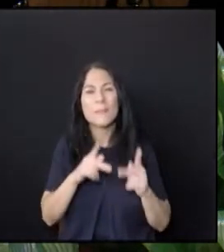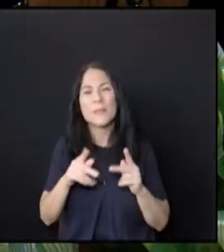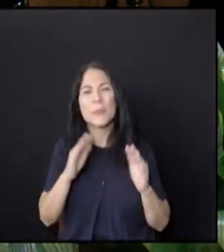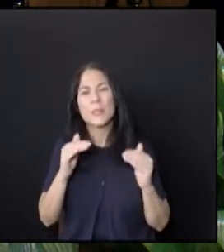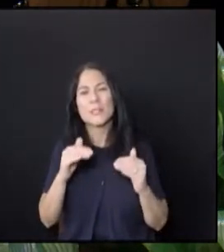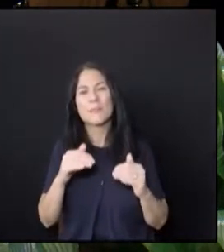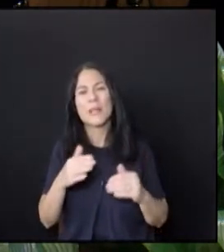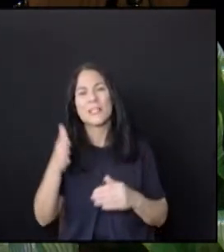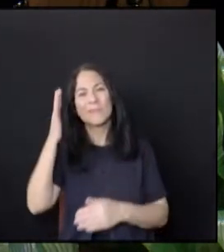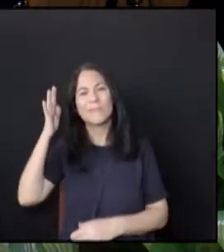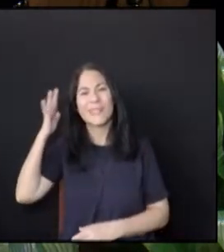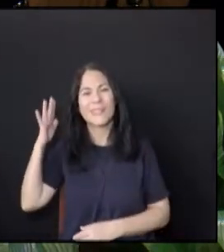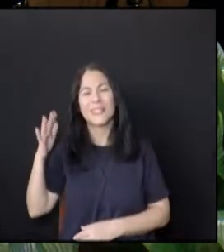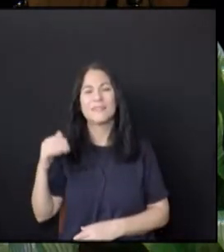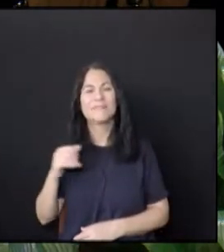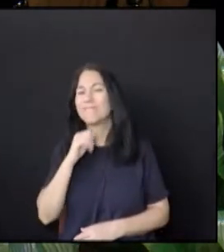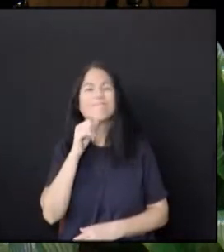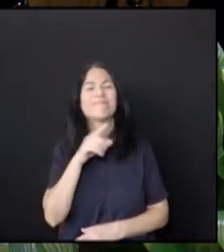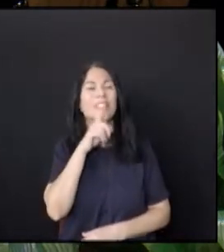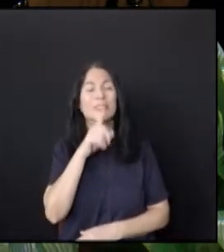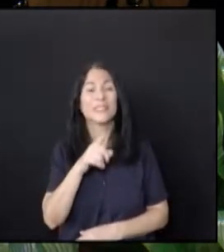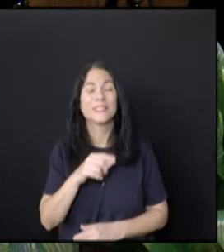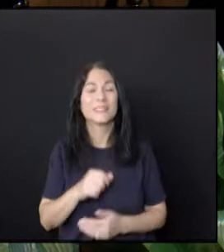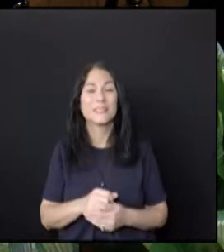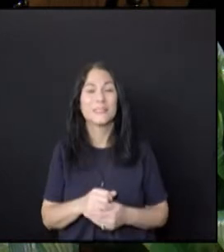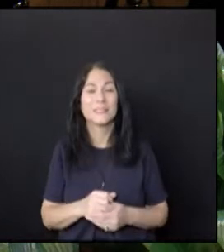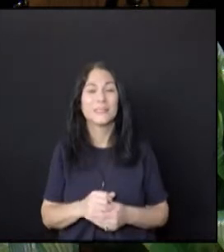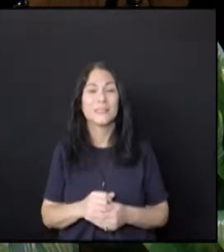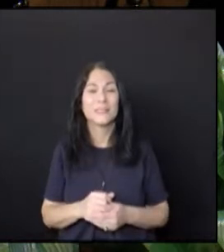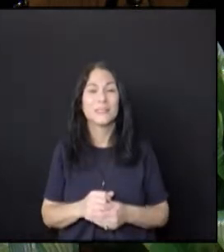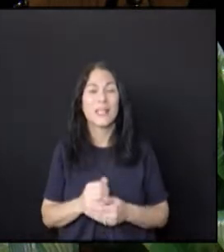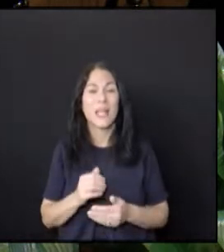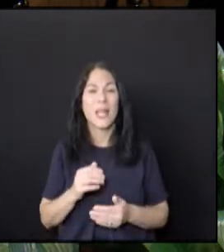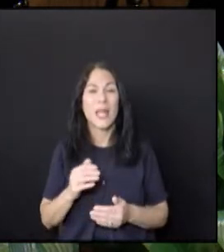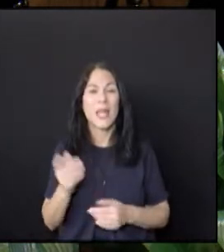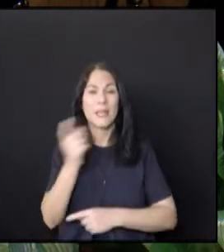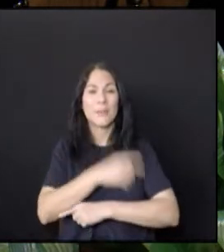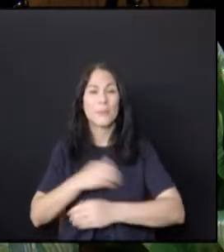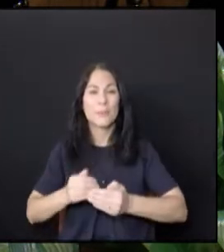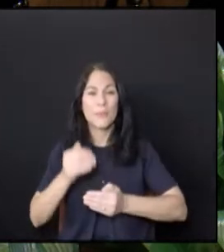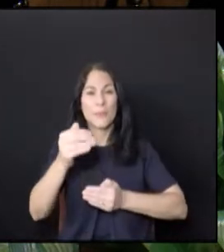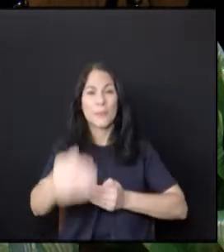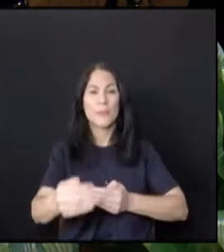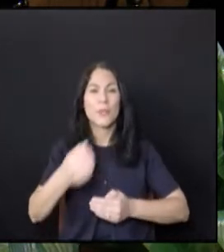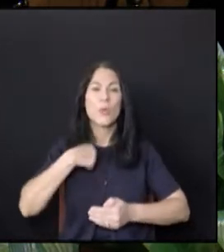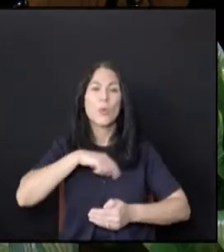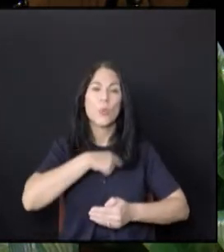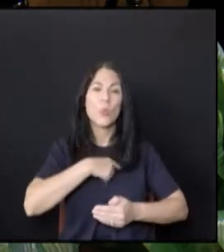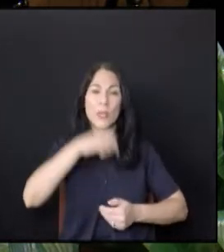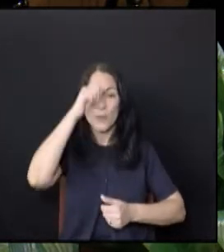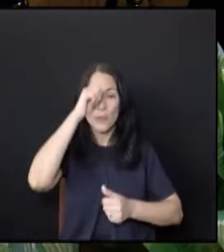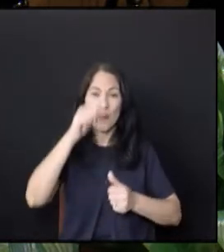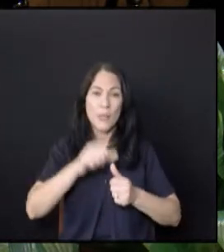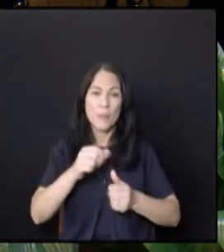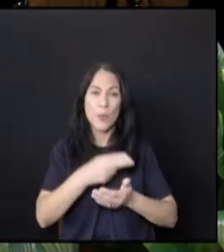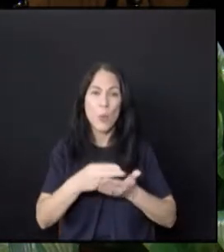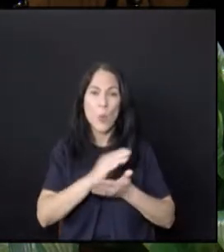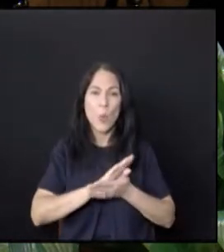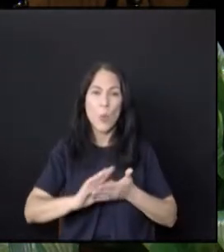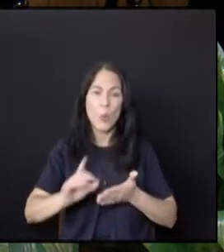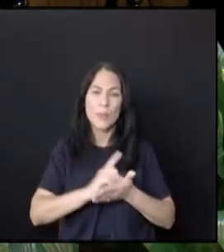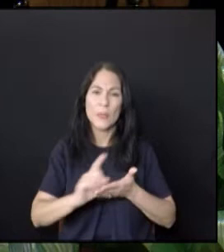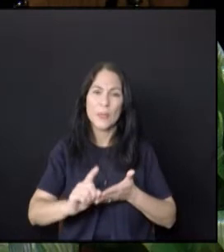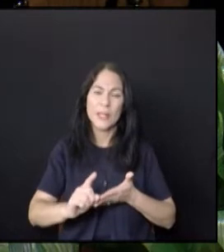either. Not really. And in the days ahead, what we remember today as Holy Week would reveal just as